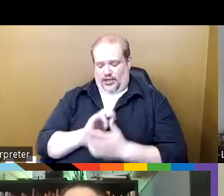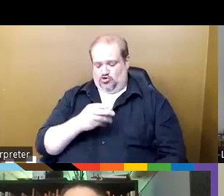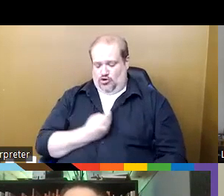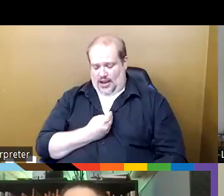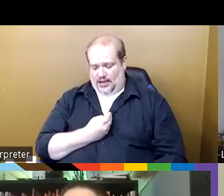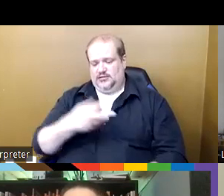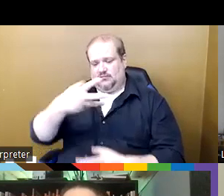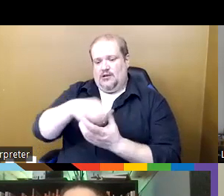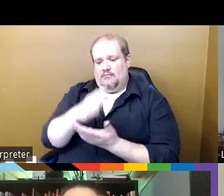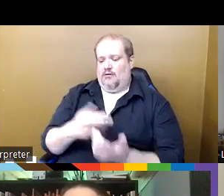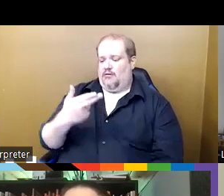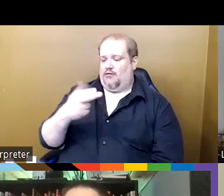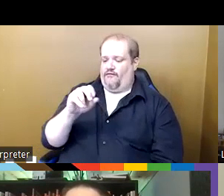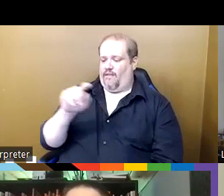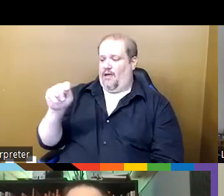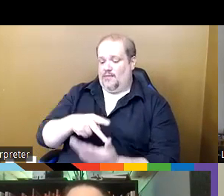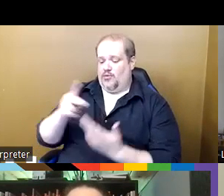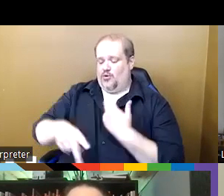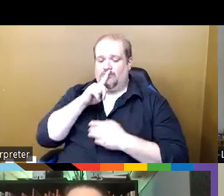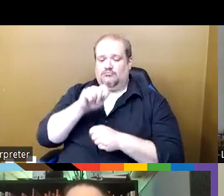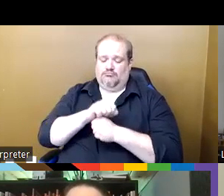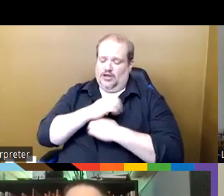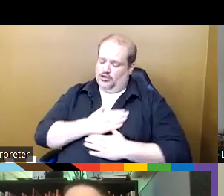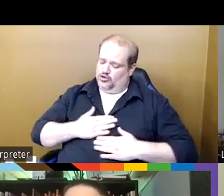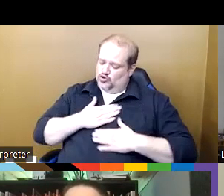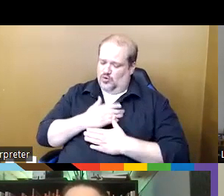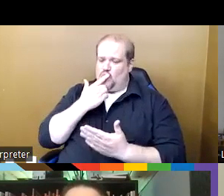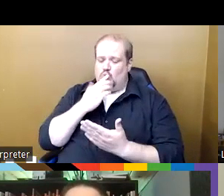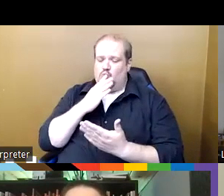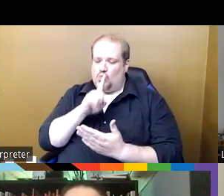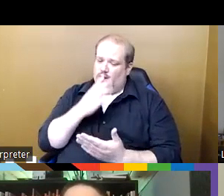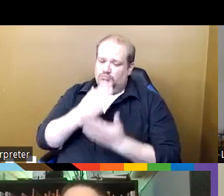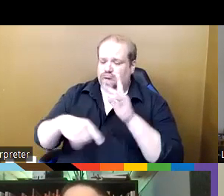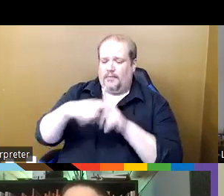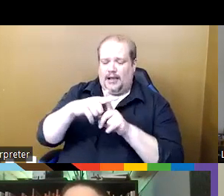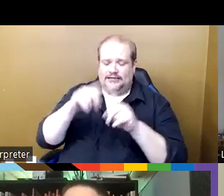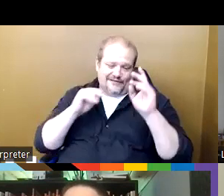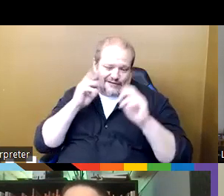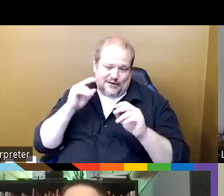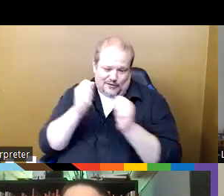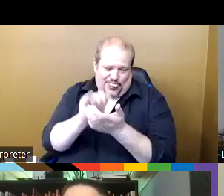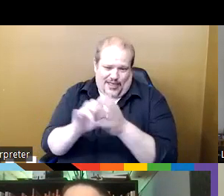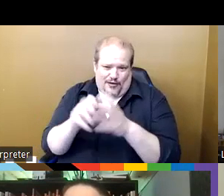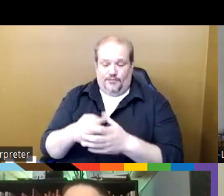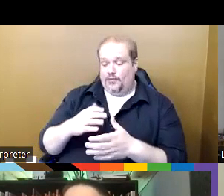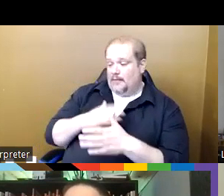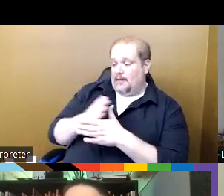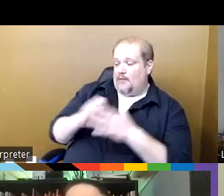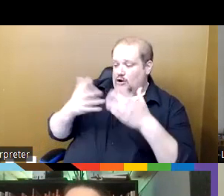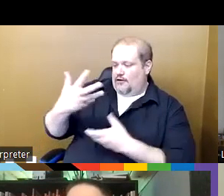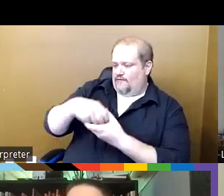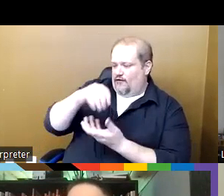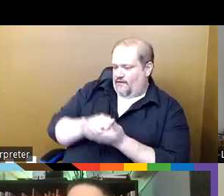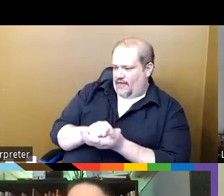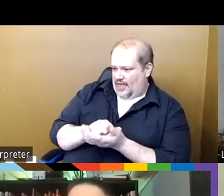been part of the HOT program, has really enjoyed it and had a really good experience there. Actually, my partner was part of it and my